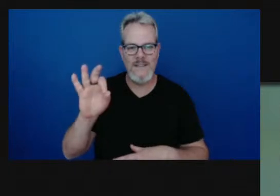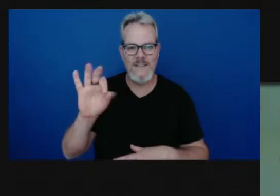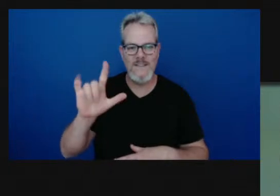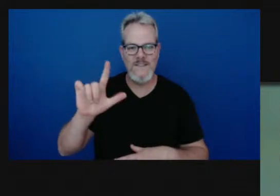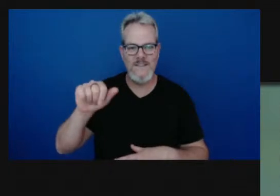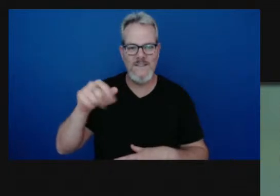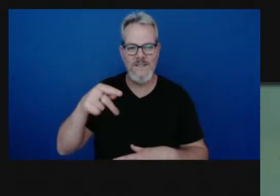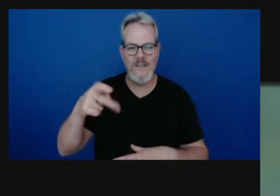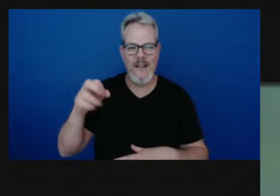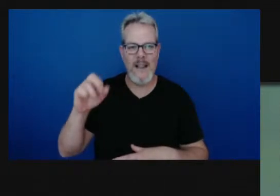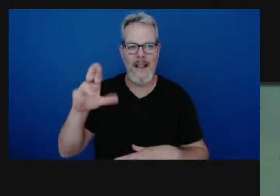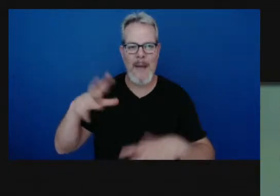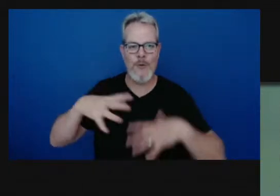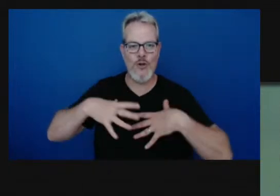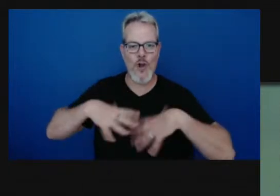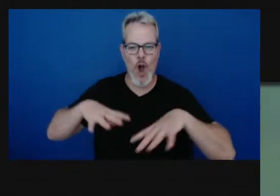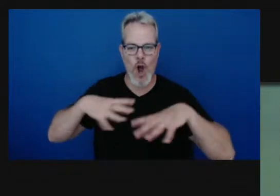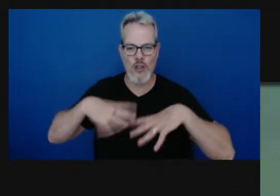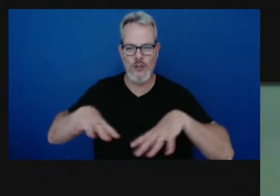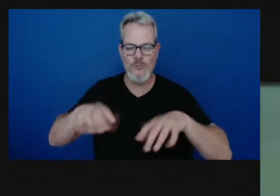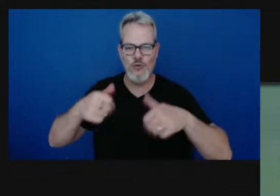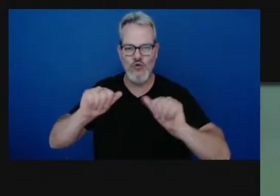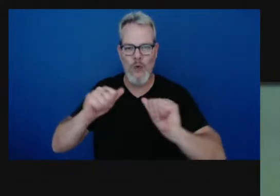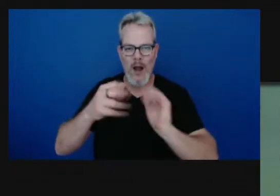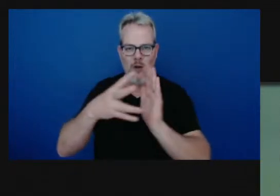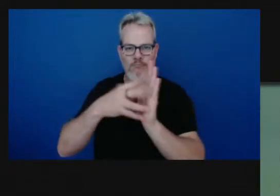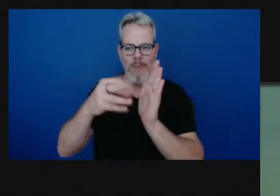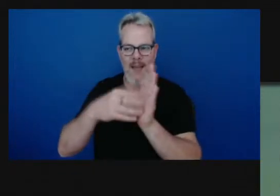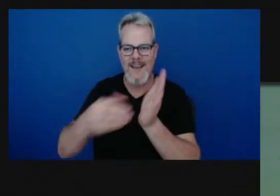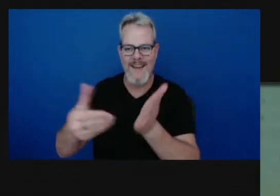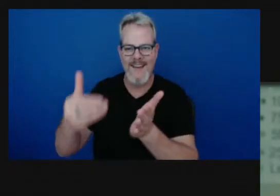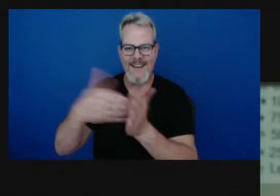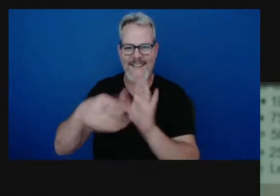redo the famous photograph that Stearns did.